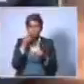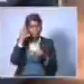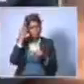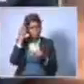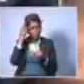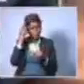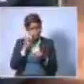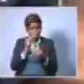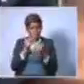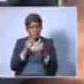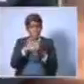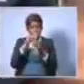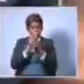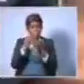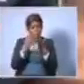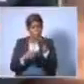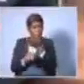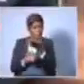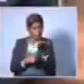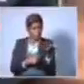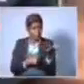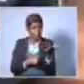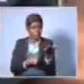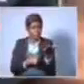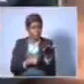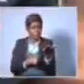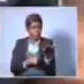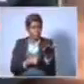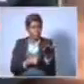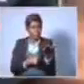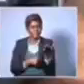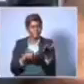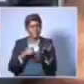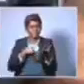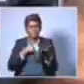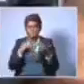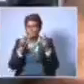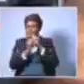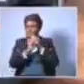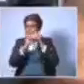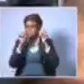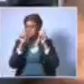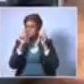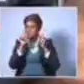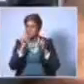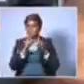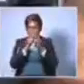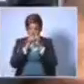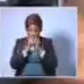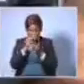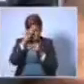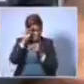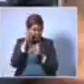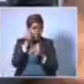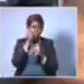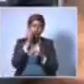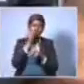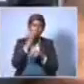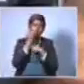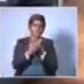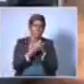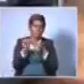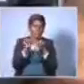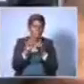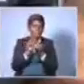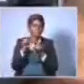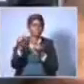As we are doing all that, I'm not surprised that Honorable Minister of Home Affairs has taken